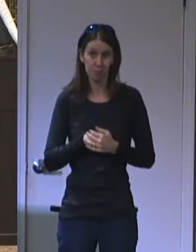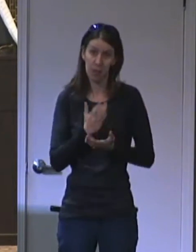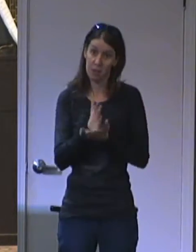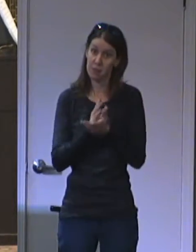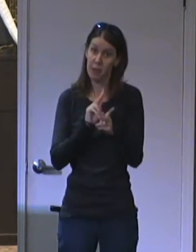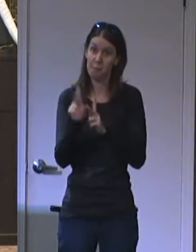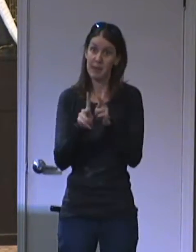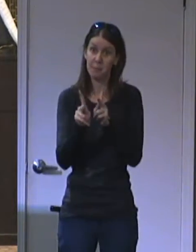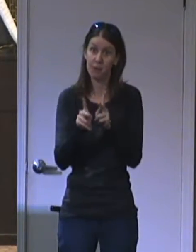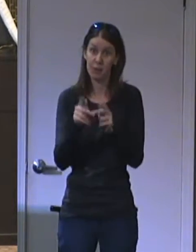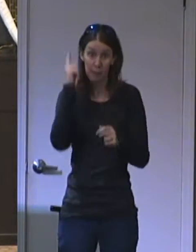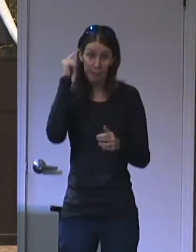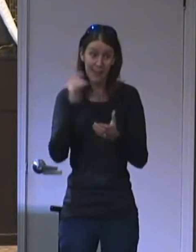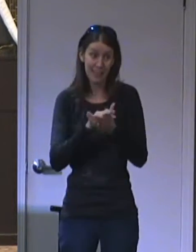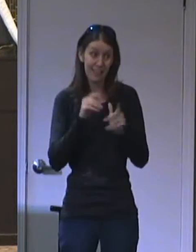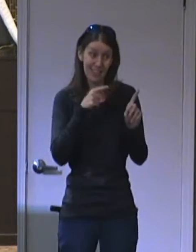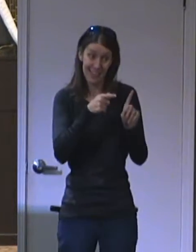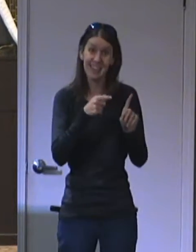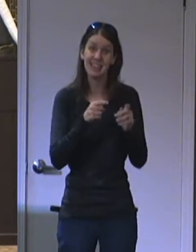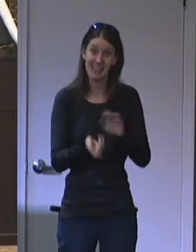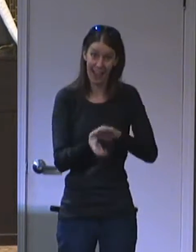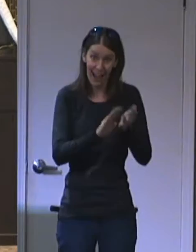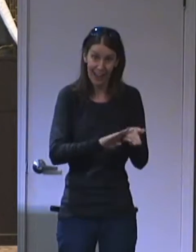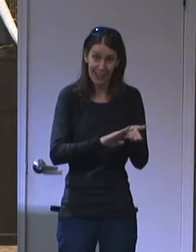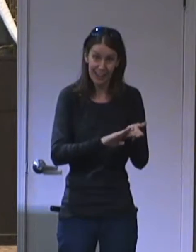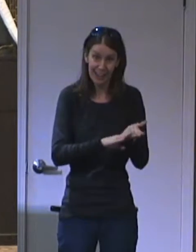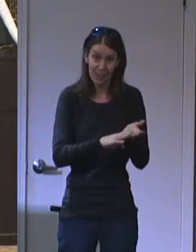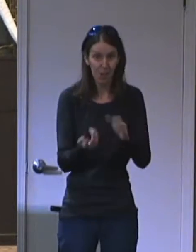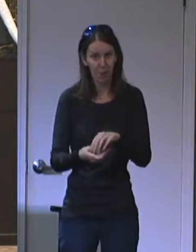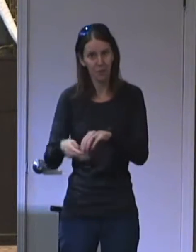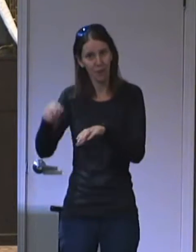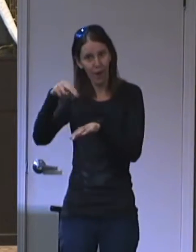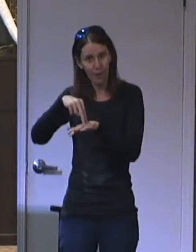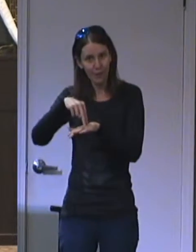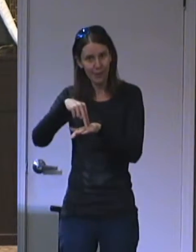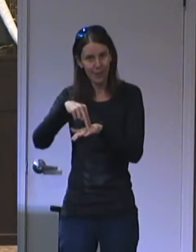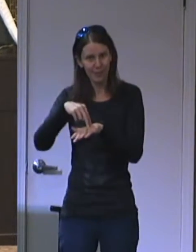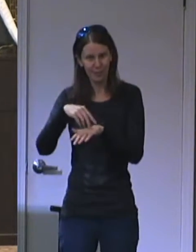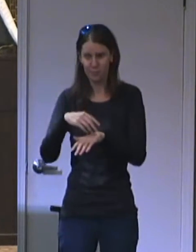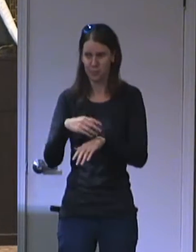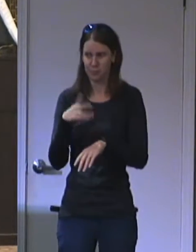Some believe that meant he actually was killed and resurrected.